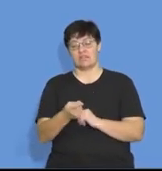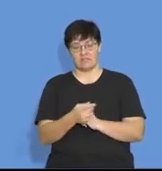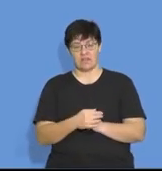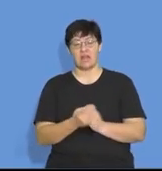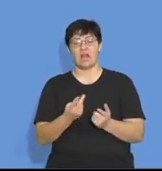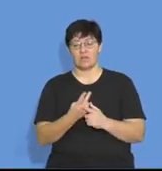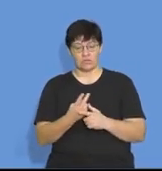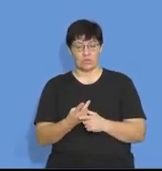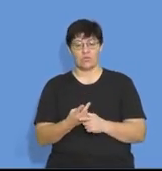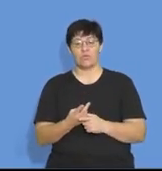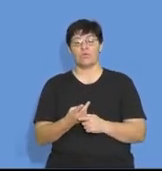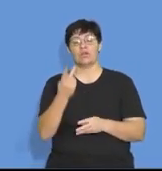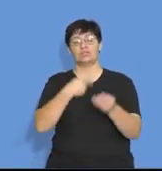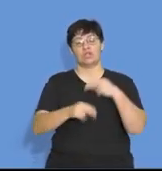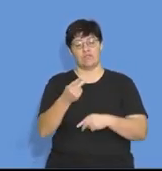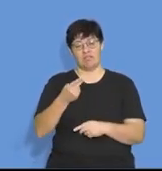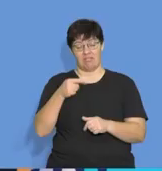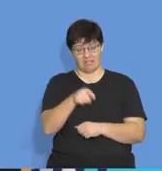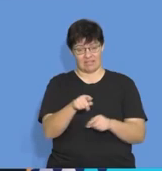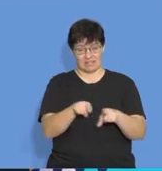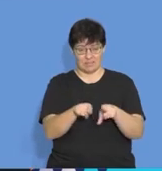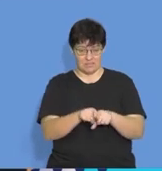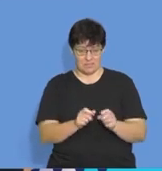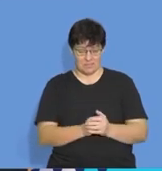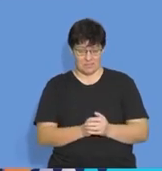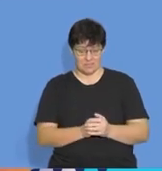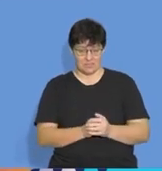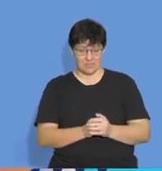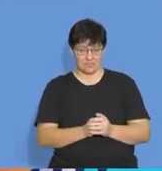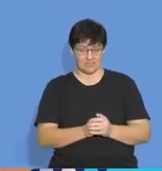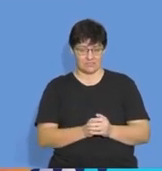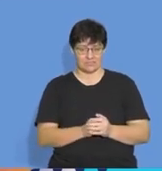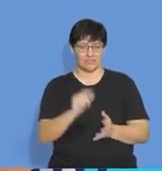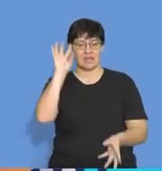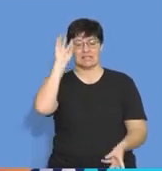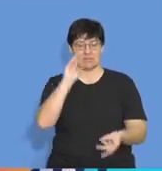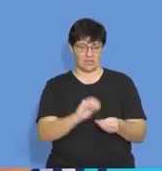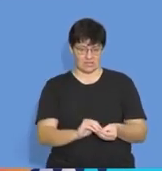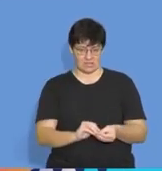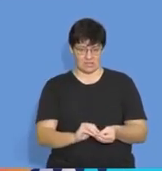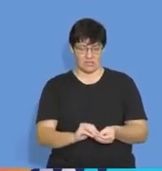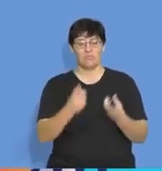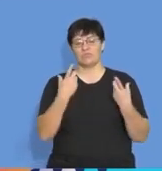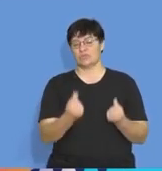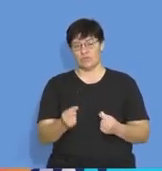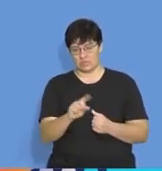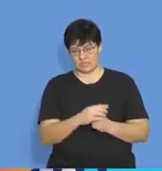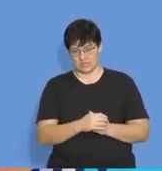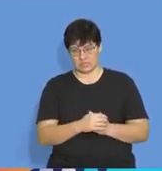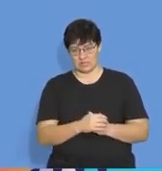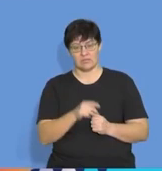on turnover as well. Okay, let us now summarize what we have done in this very